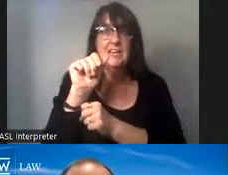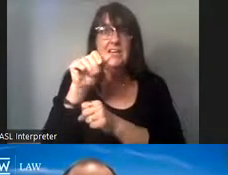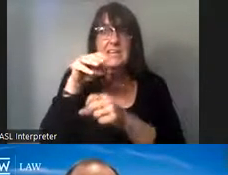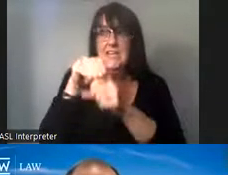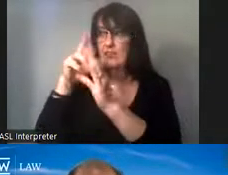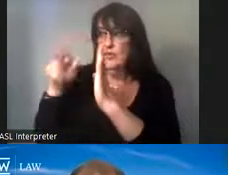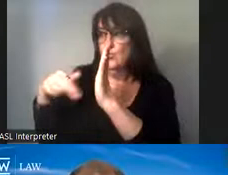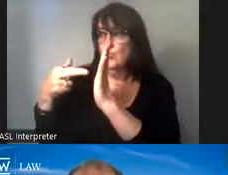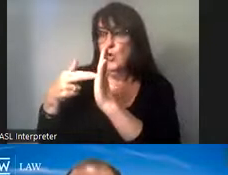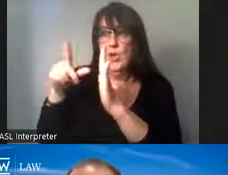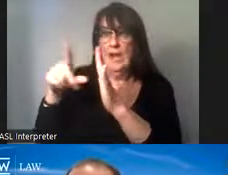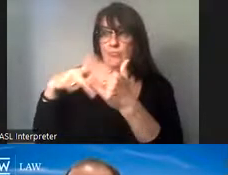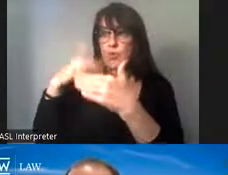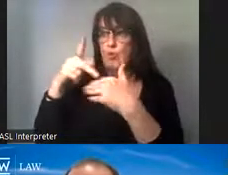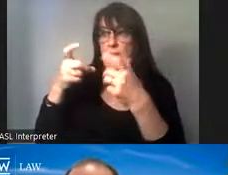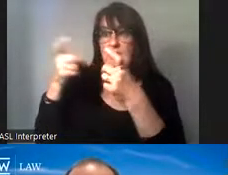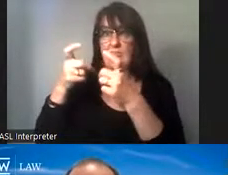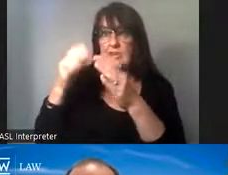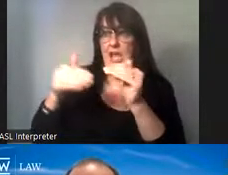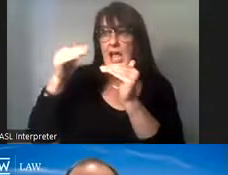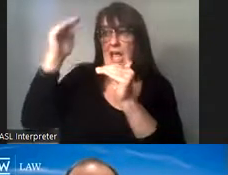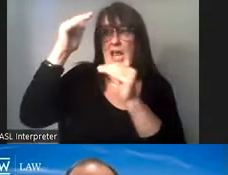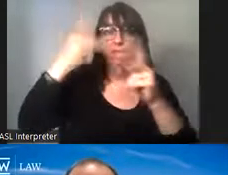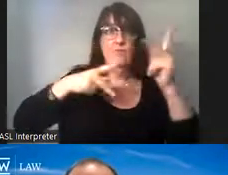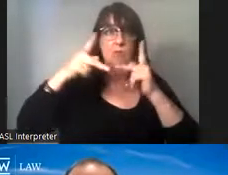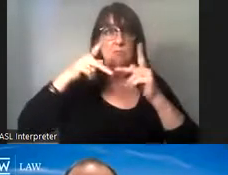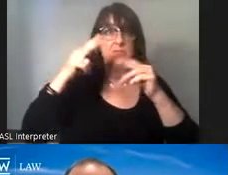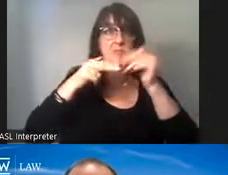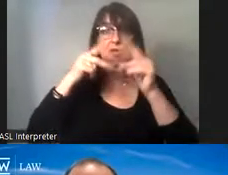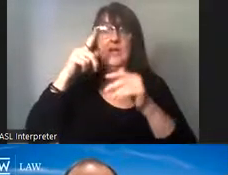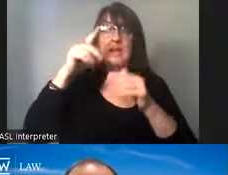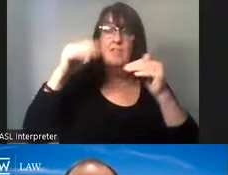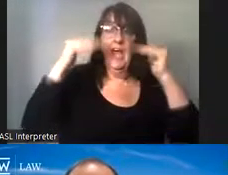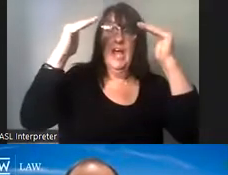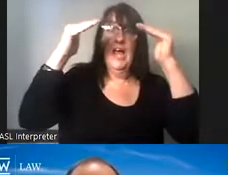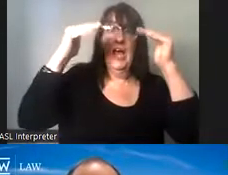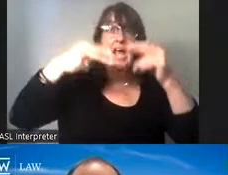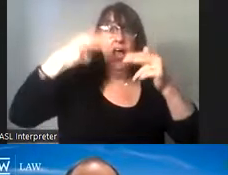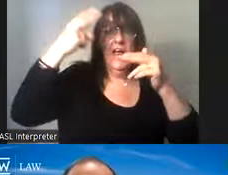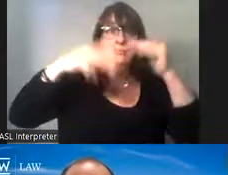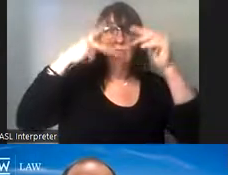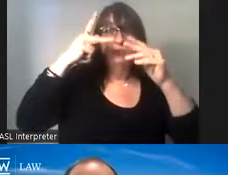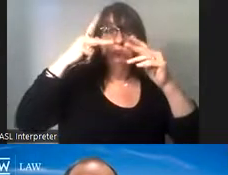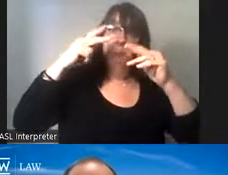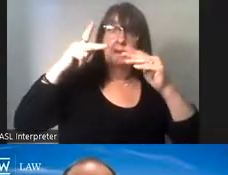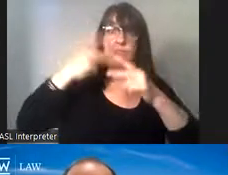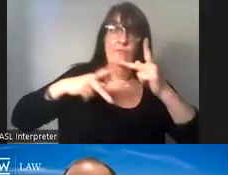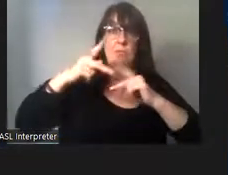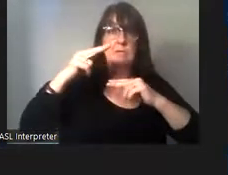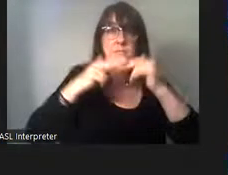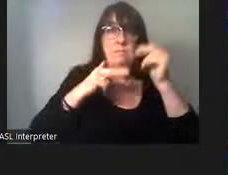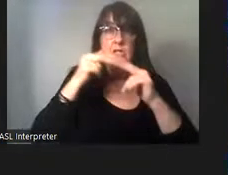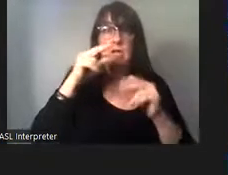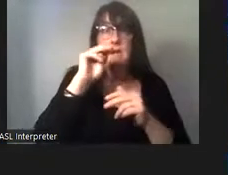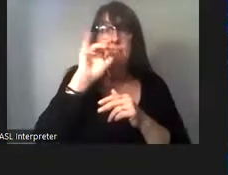as program advisor for high performance buildings. The Office of Federal High Performance Green Buildings. Michael,